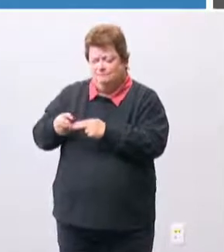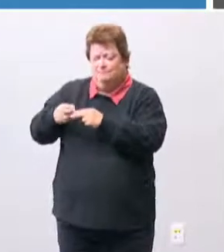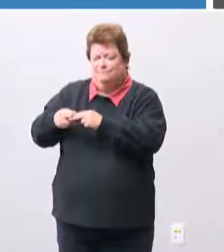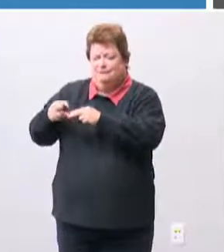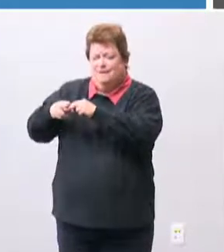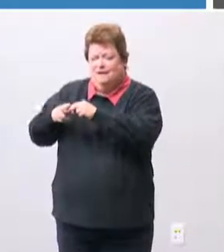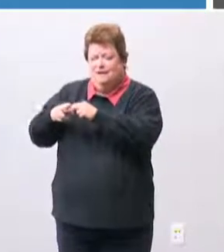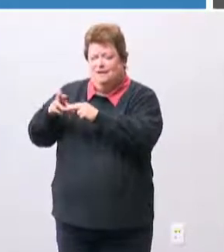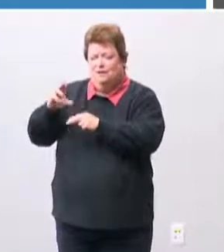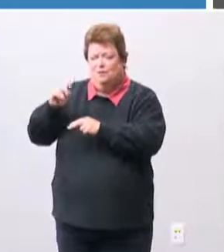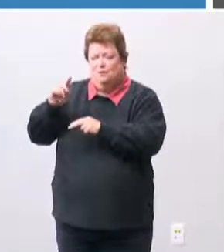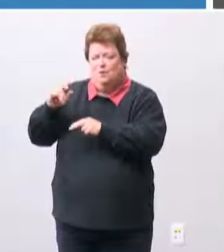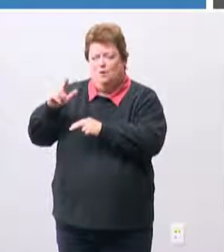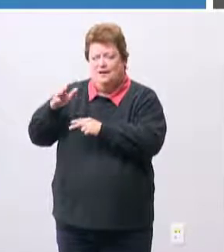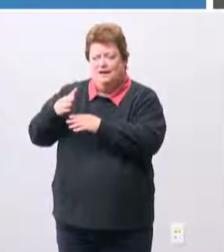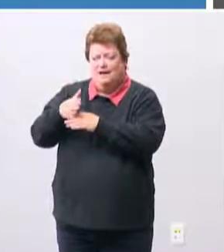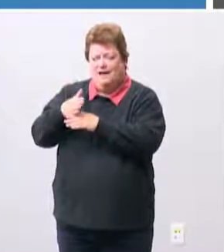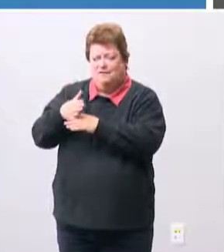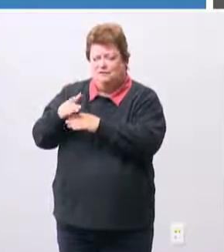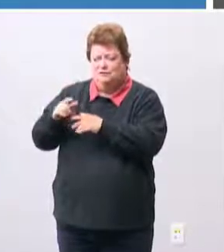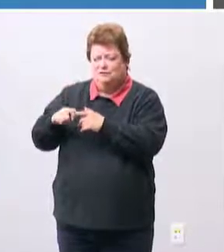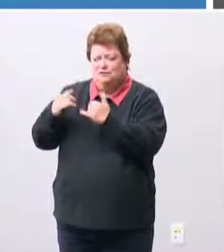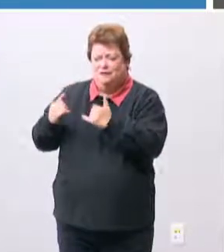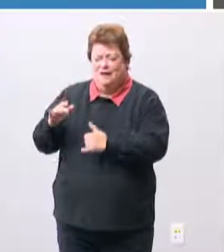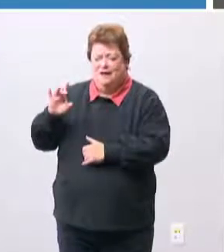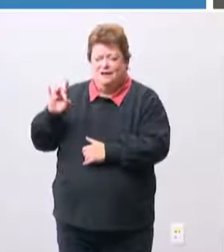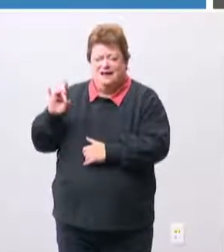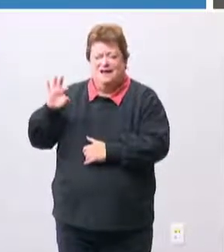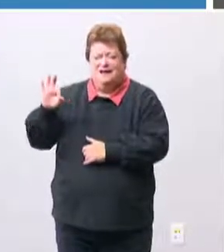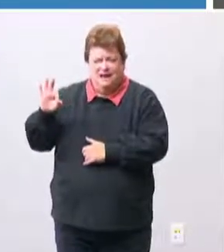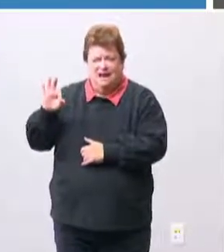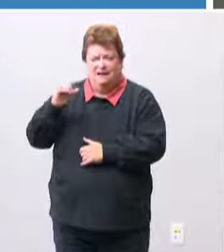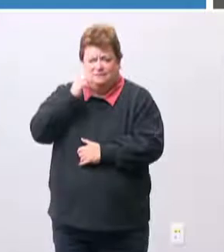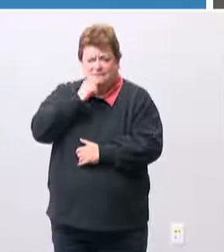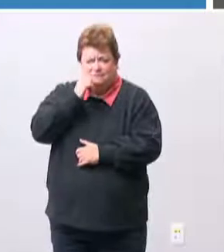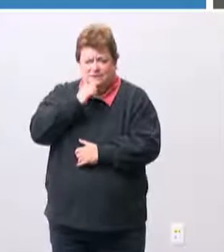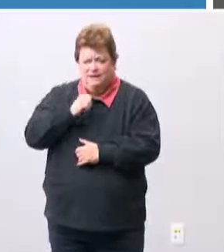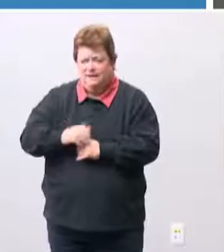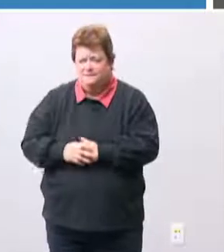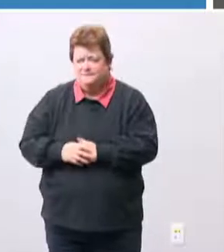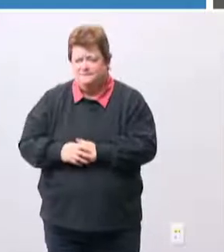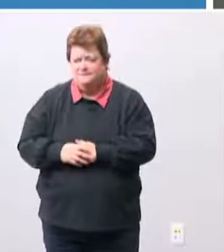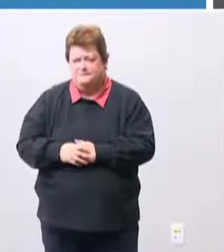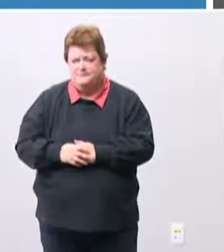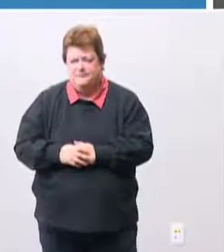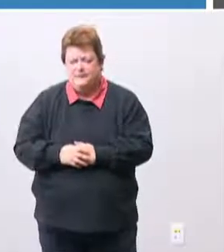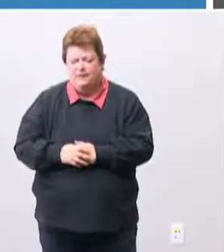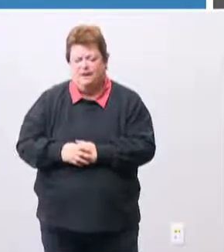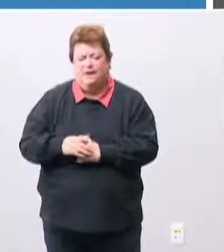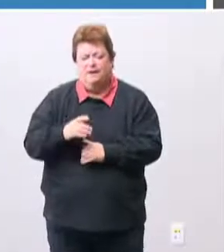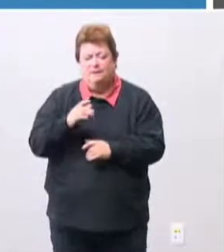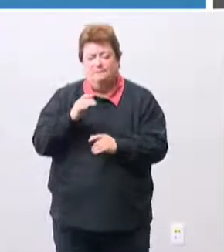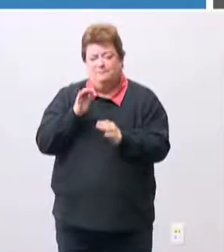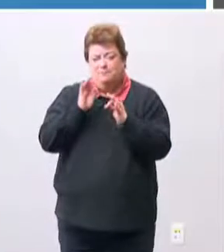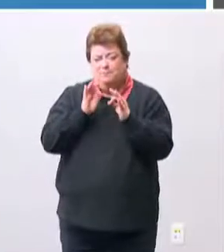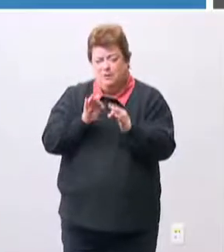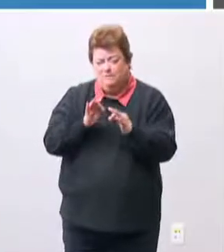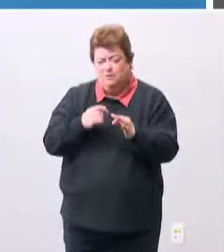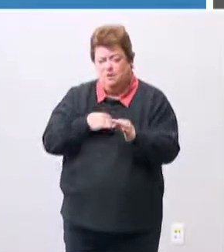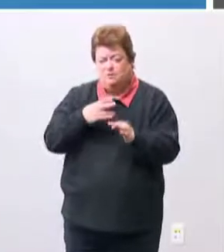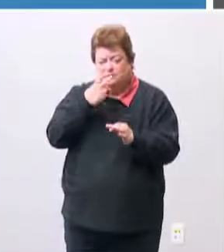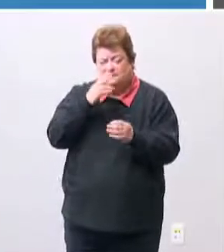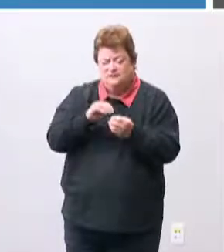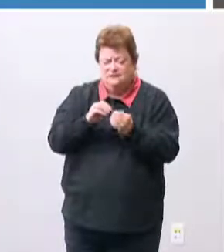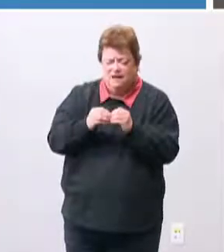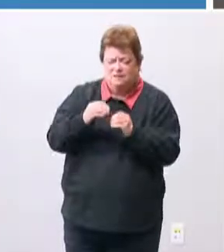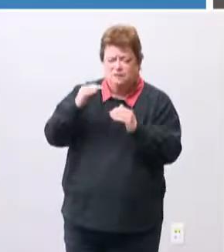rolling average back up to about 89 cases. Ideally, we would like to see case numbers